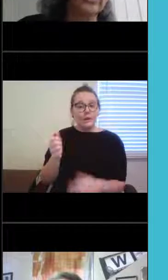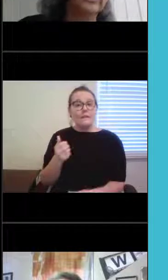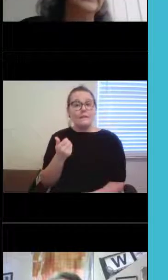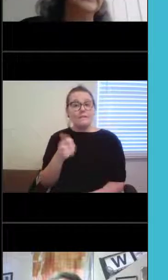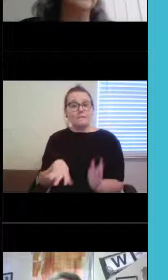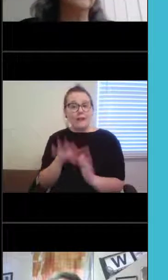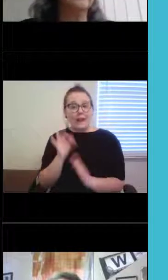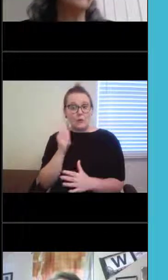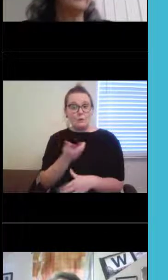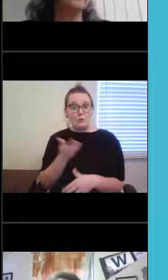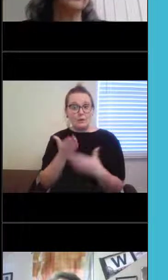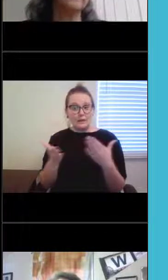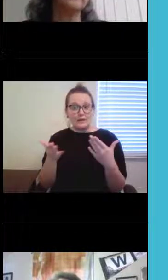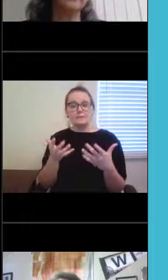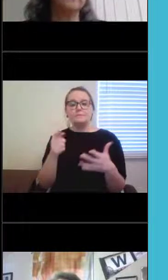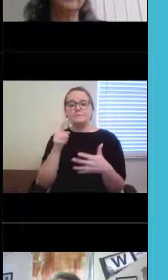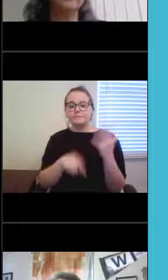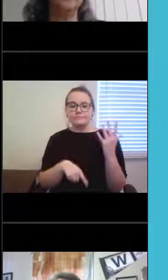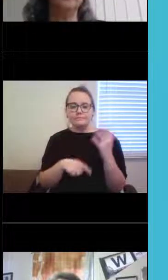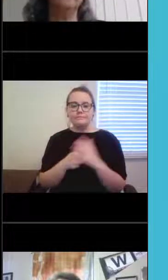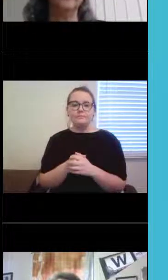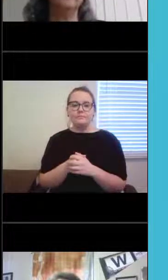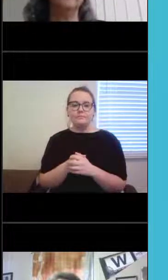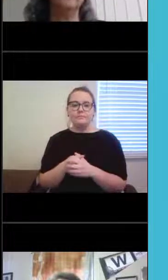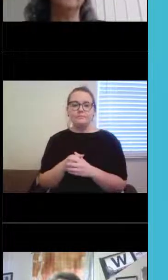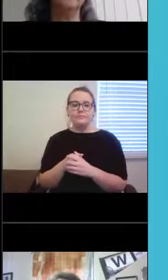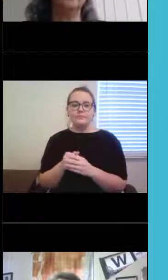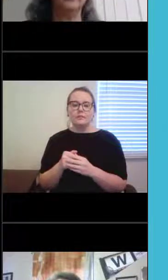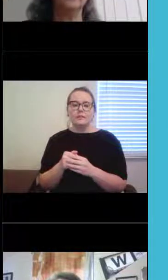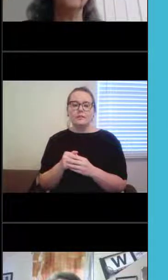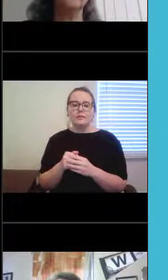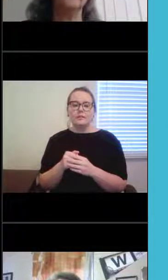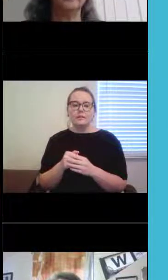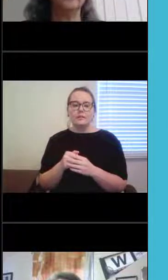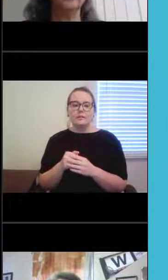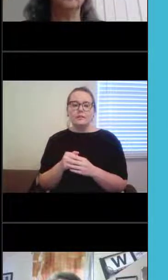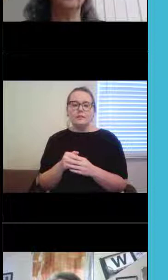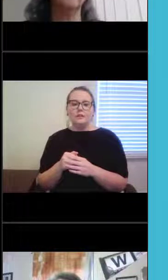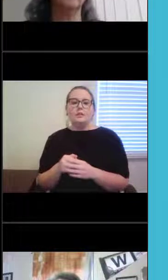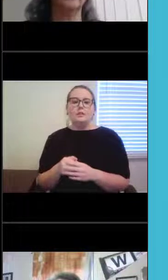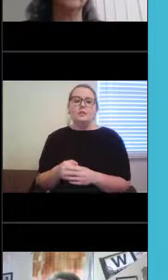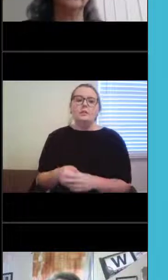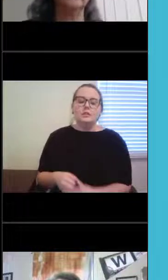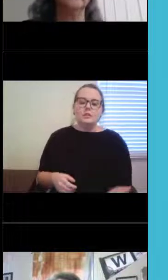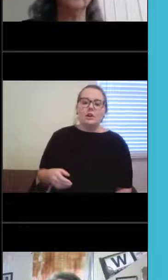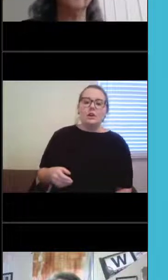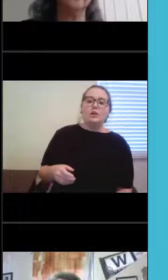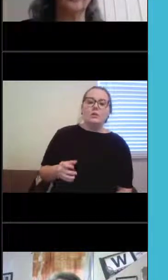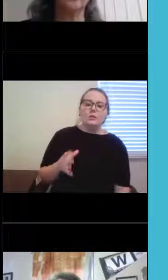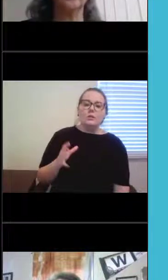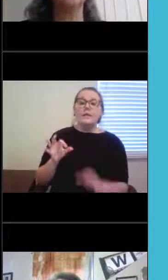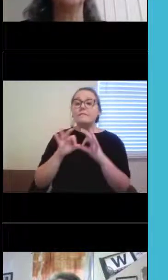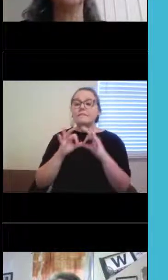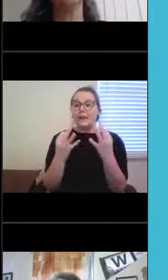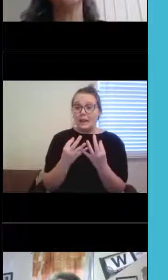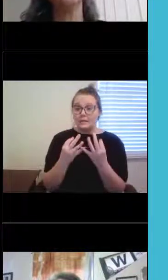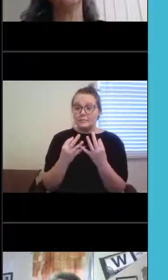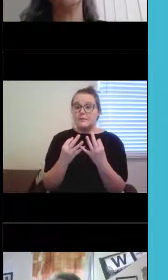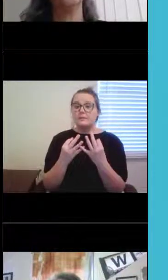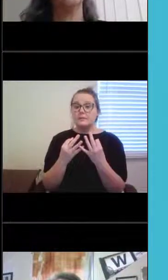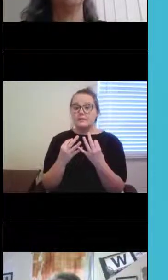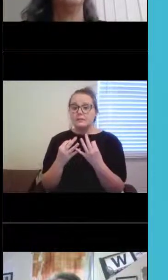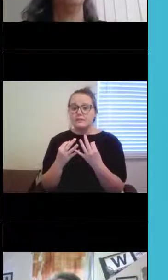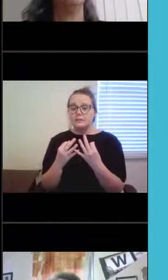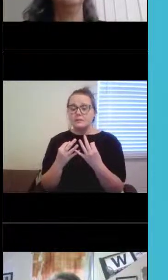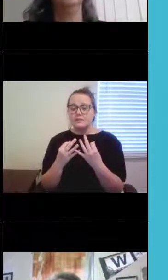want to mention. Not that surprisingly maybe, but we found in some of these pairs, the family ones involving parent-child